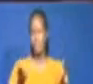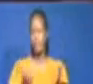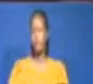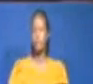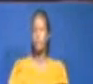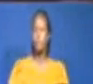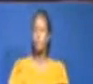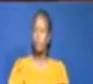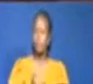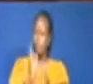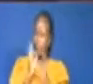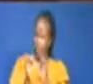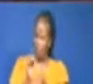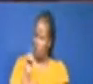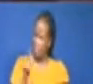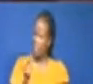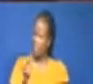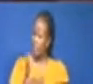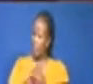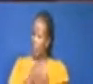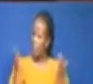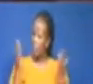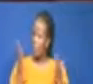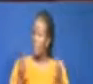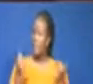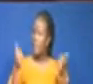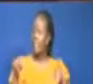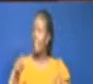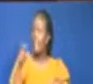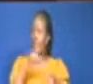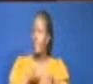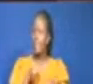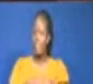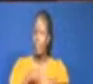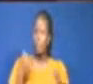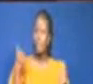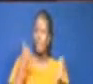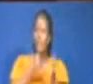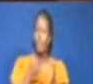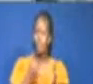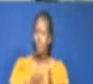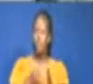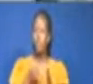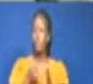was that property at any one time part of the assets owned by Afralti?